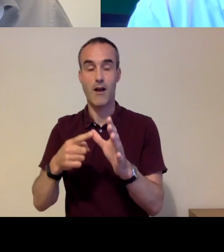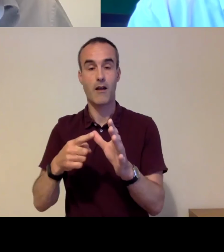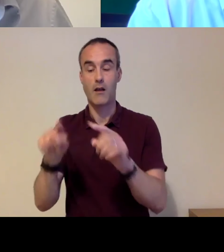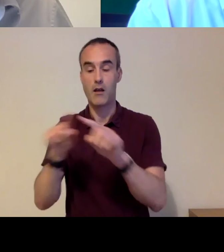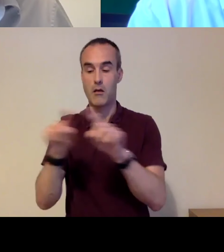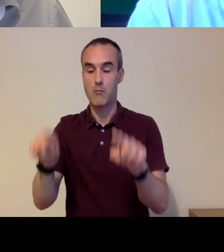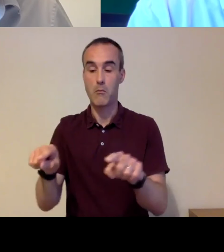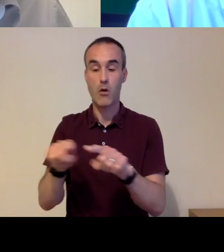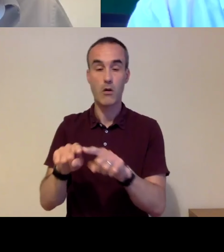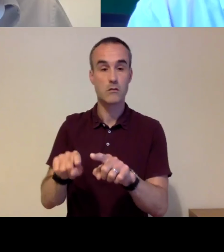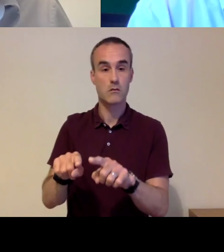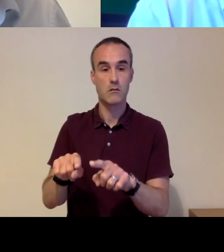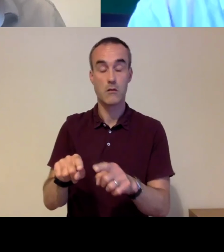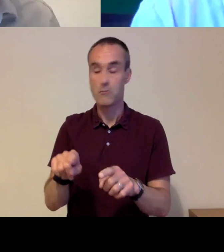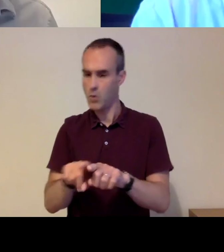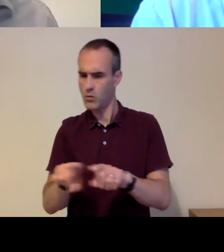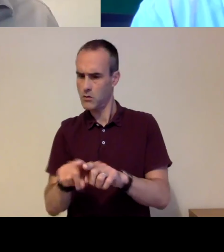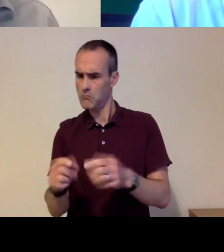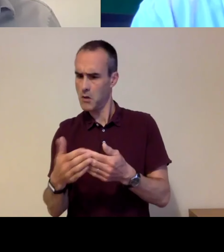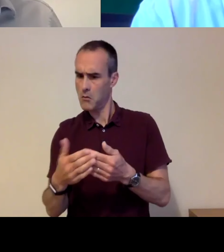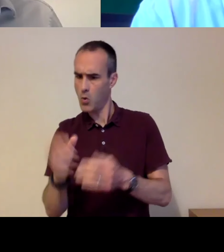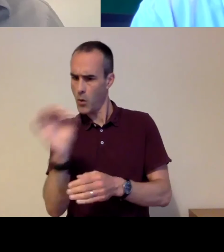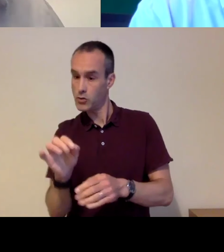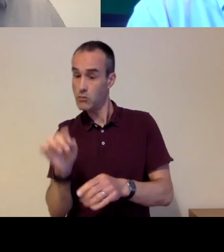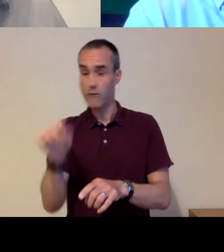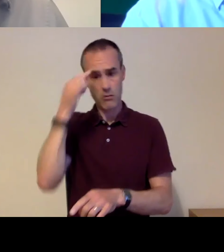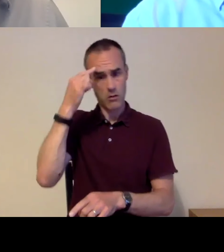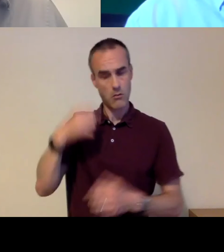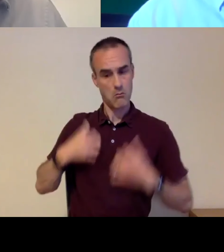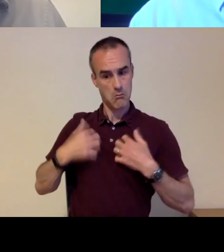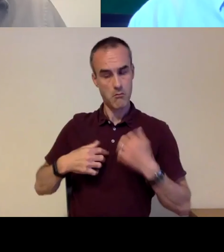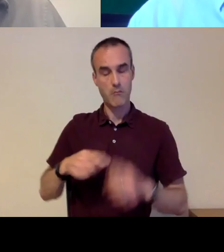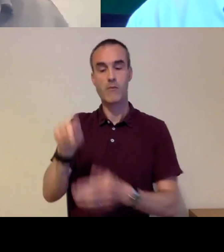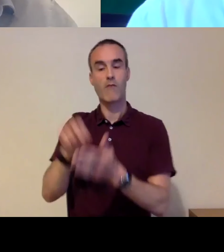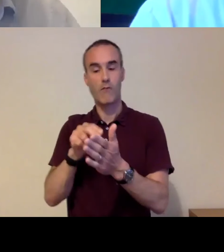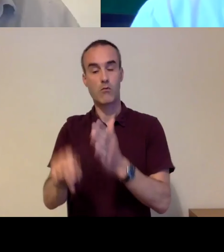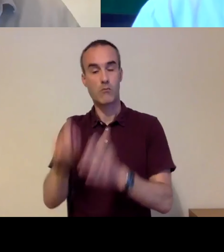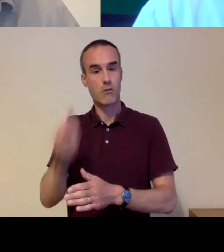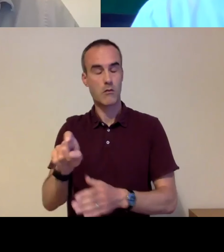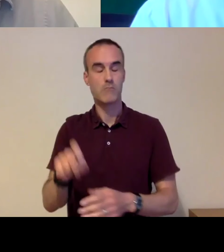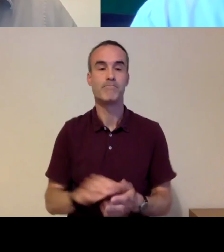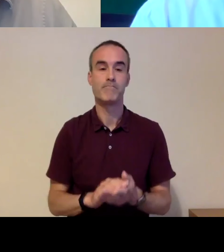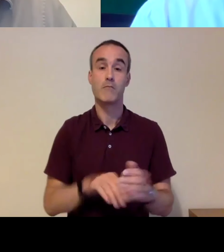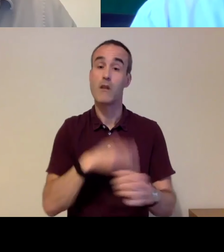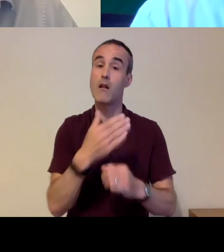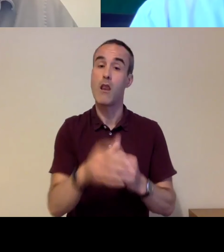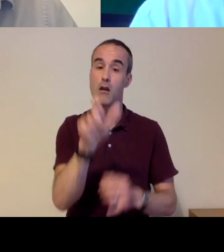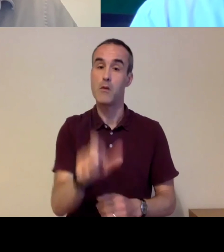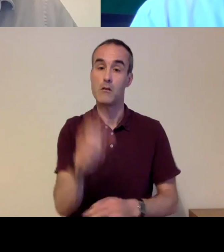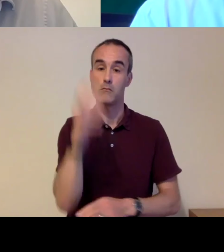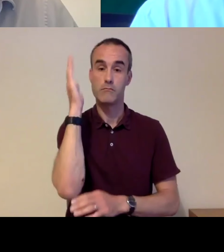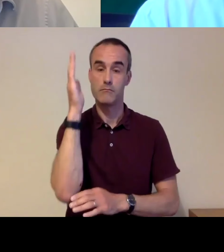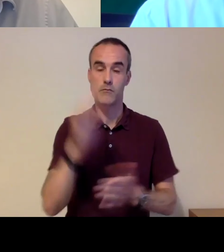question there that you like, that'd be really useful. So I want to move on to our last speaker, who's Hugh Strickland.